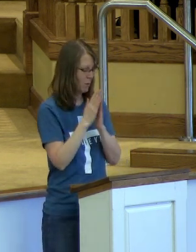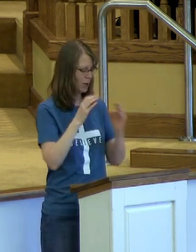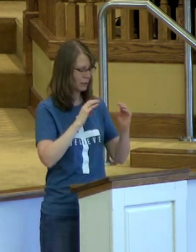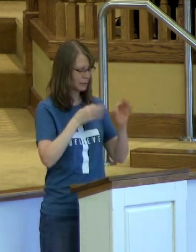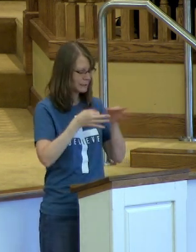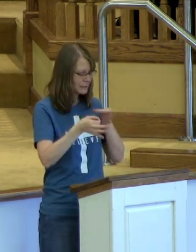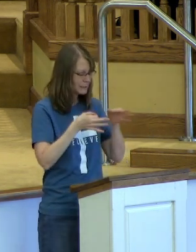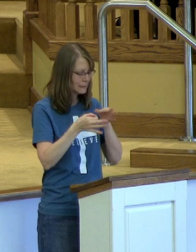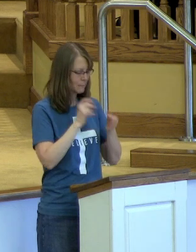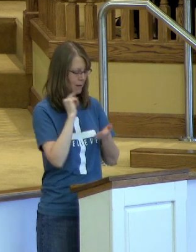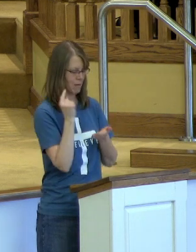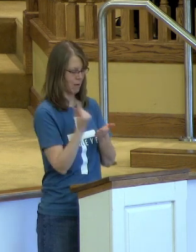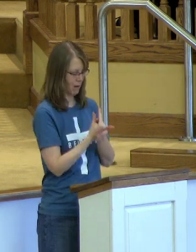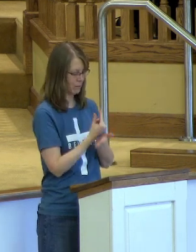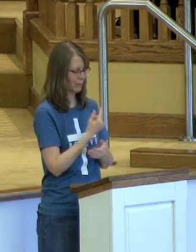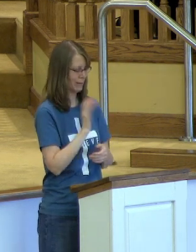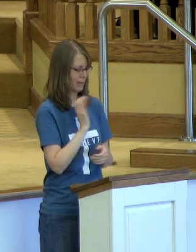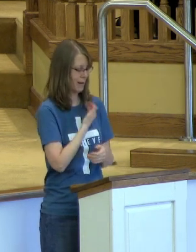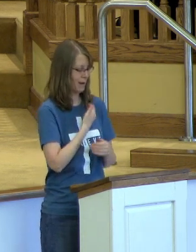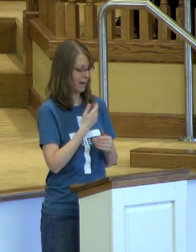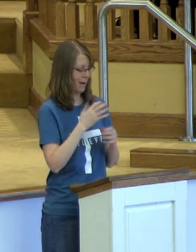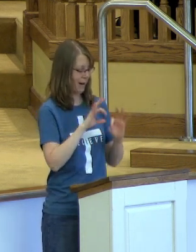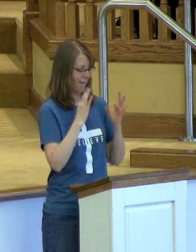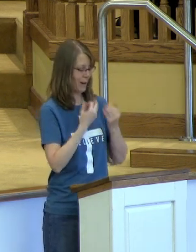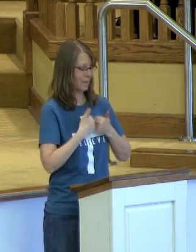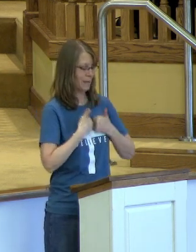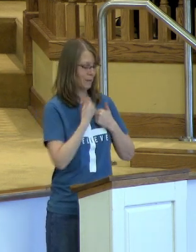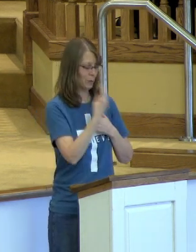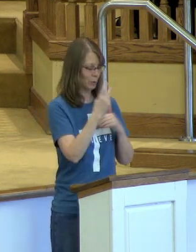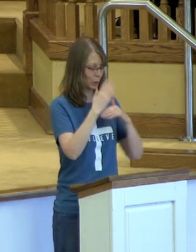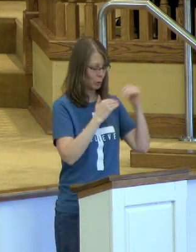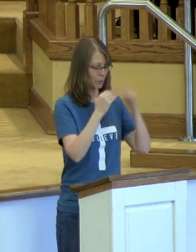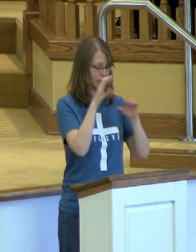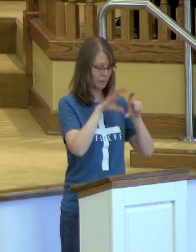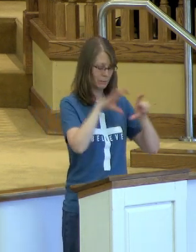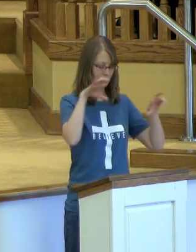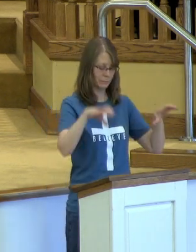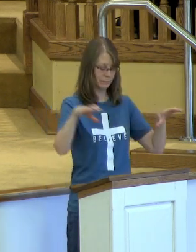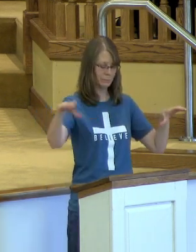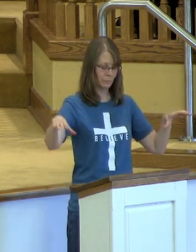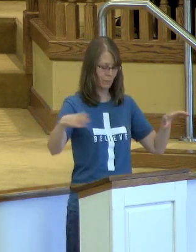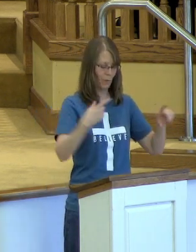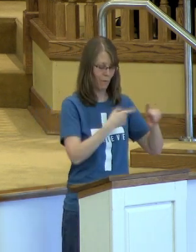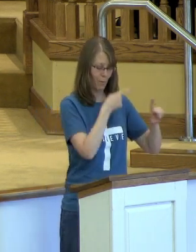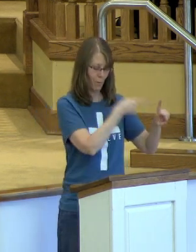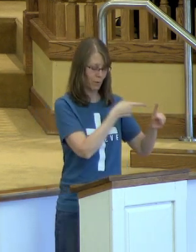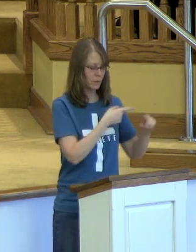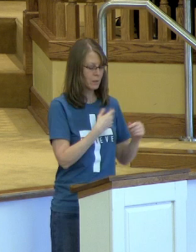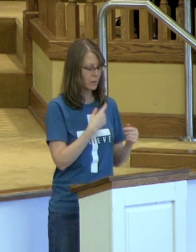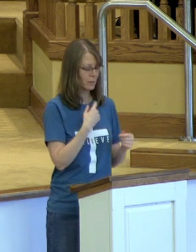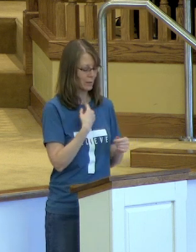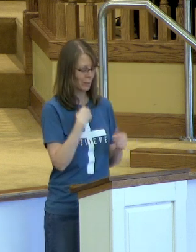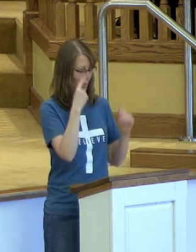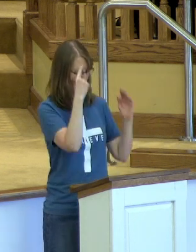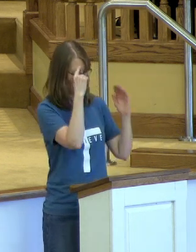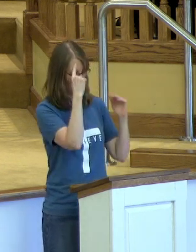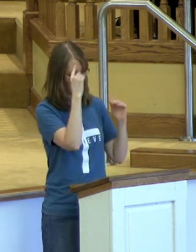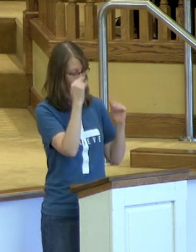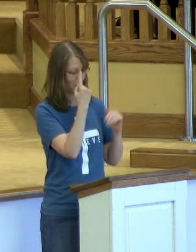message. Since our family lives just two buildings from hers, we are praying that she might one day visit our Bible study to learn more of